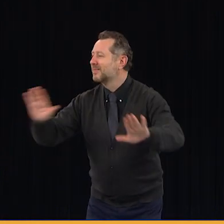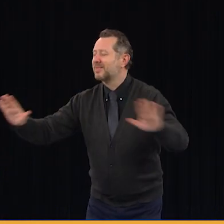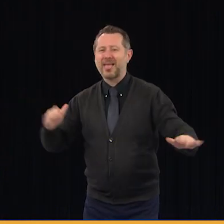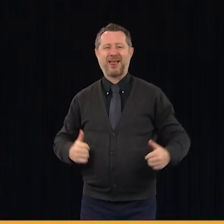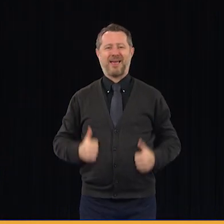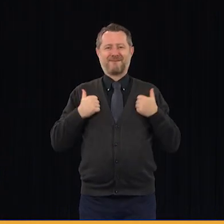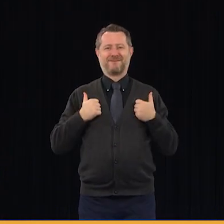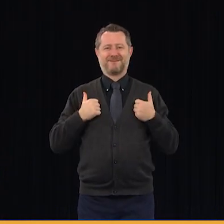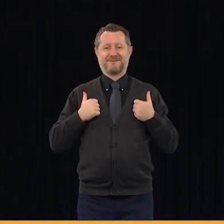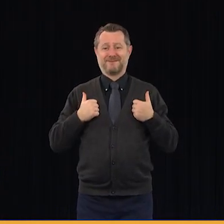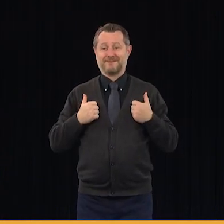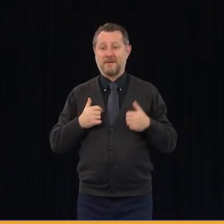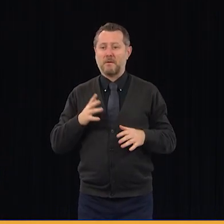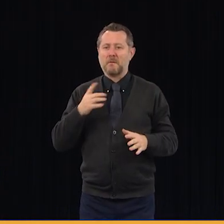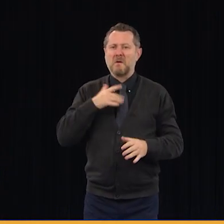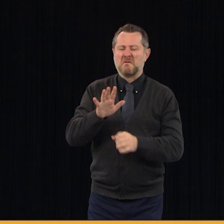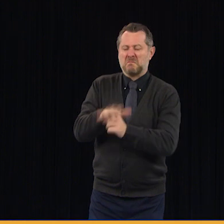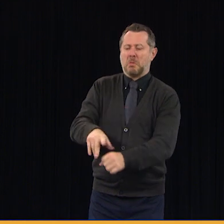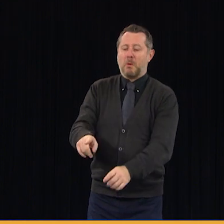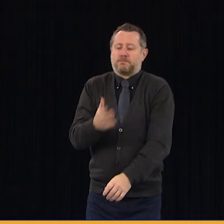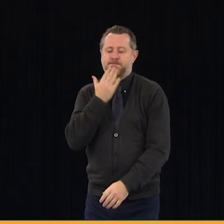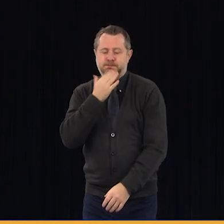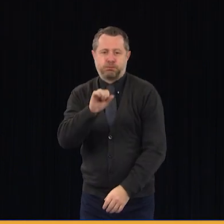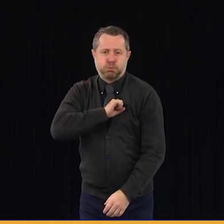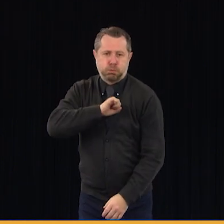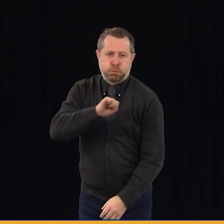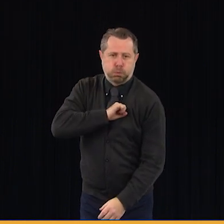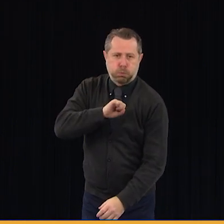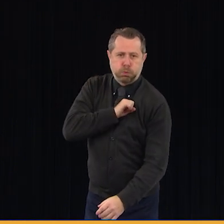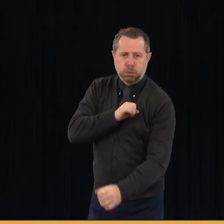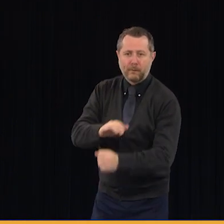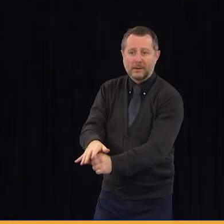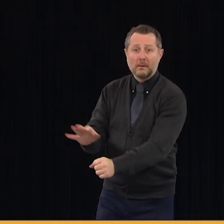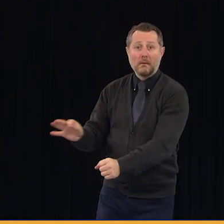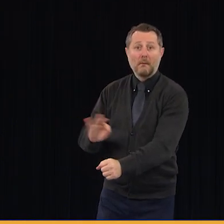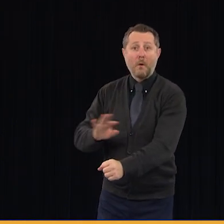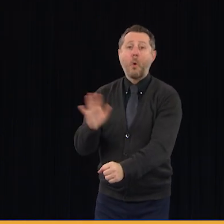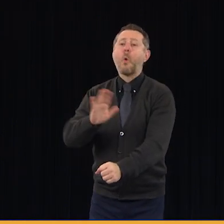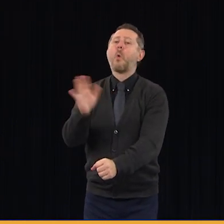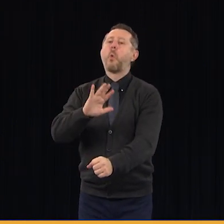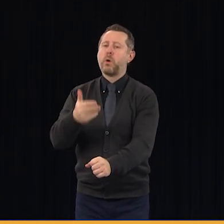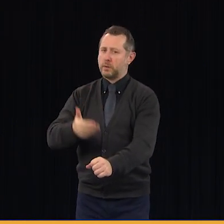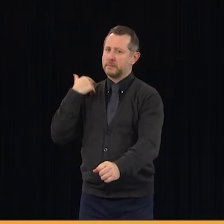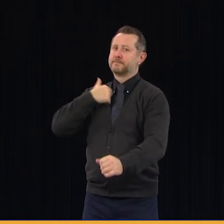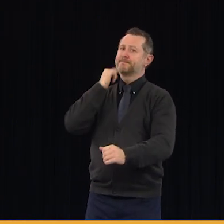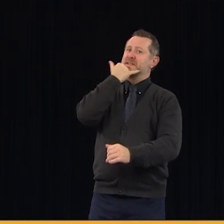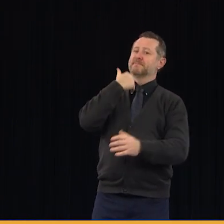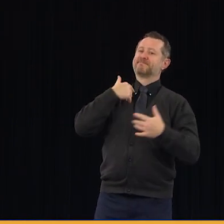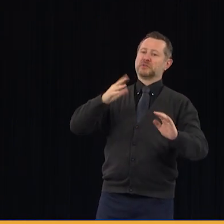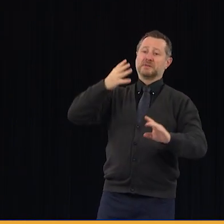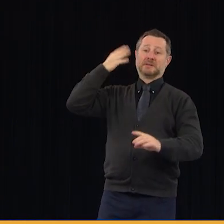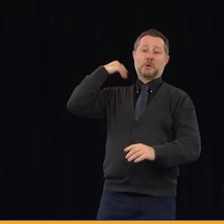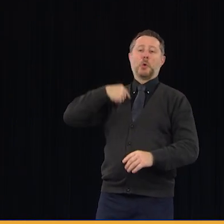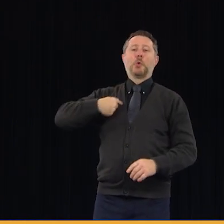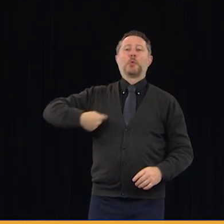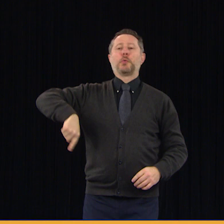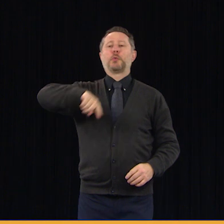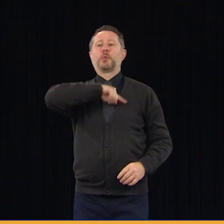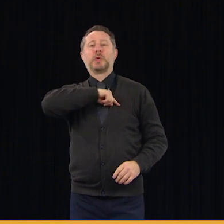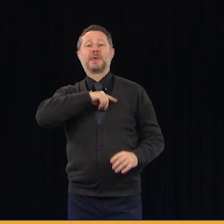virus. I think that is a mistake we made from day one. We as the collective we as the global